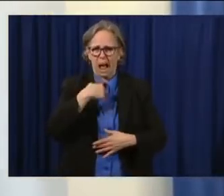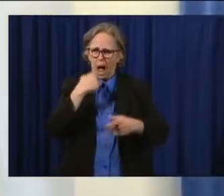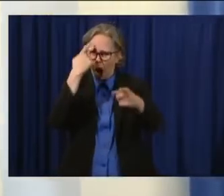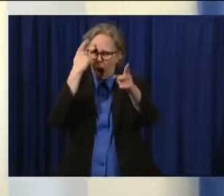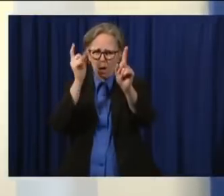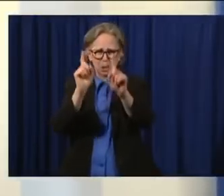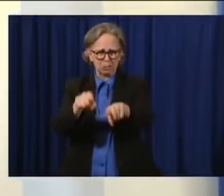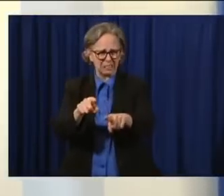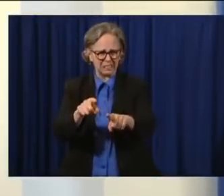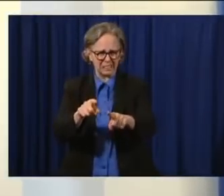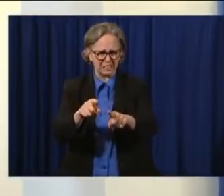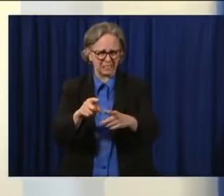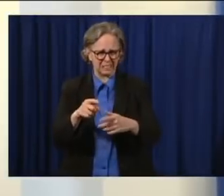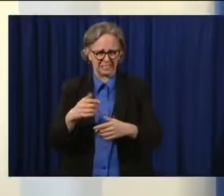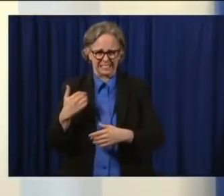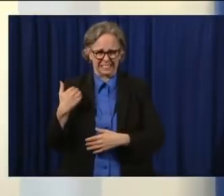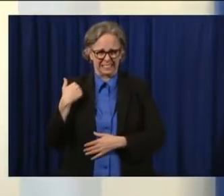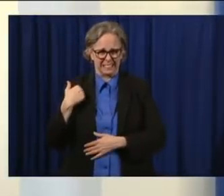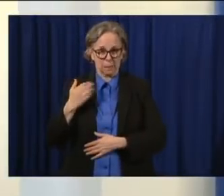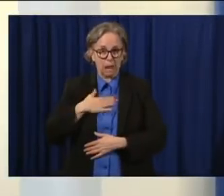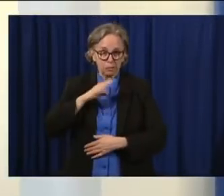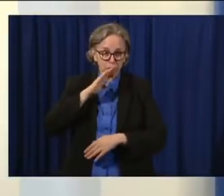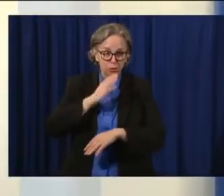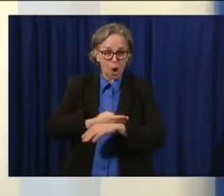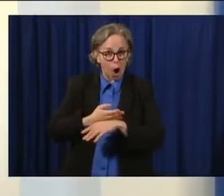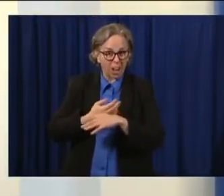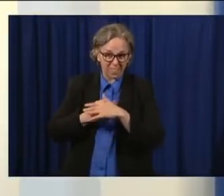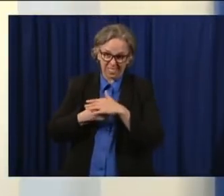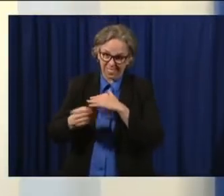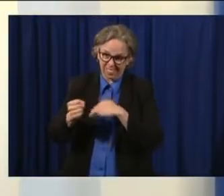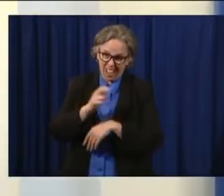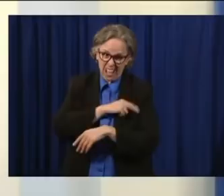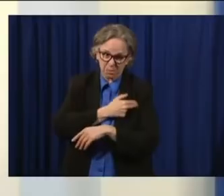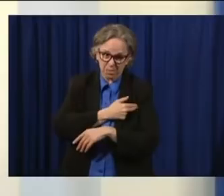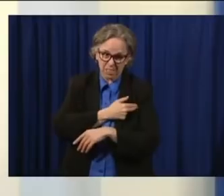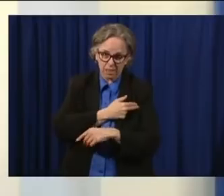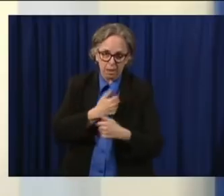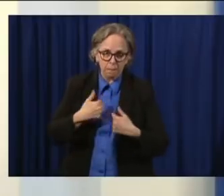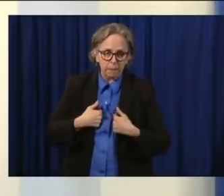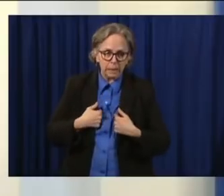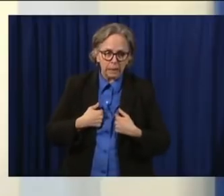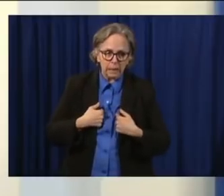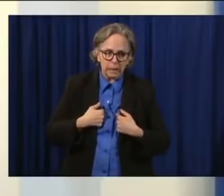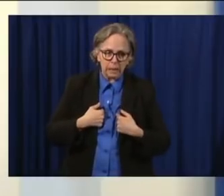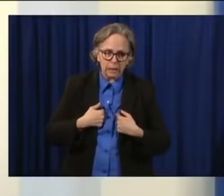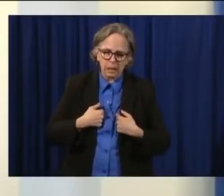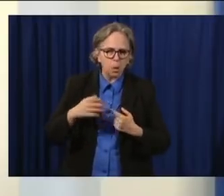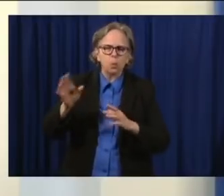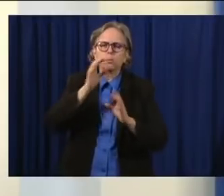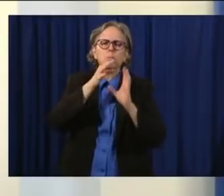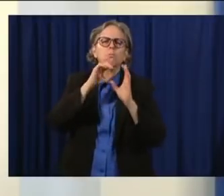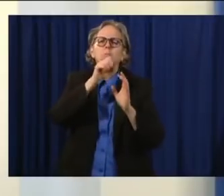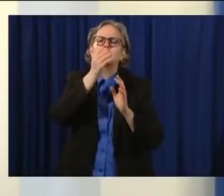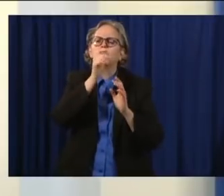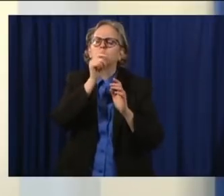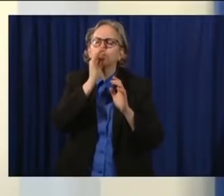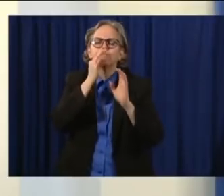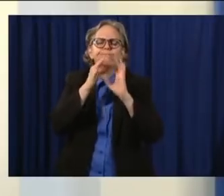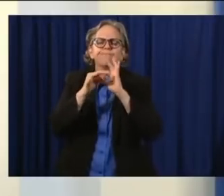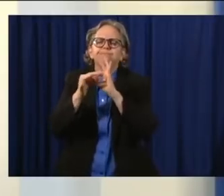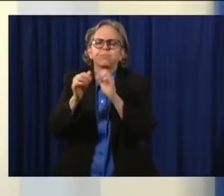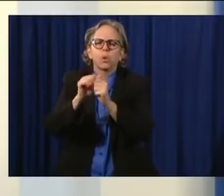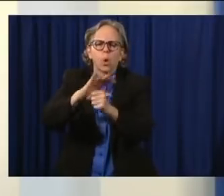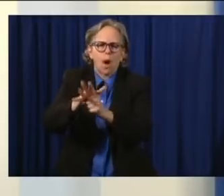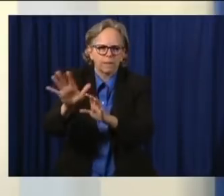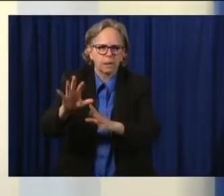my daughter was hospitalized, and we went through this very same experience, not for COVID, for something else. And it